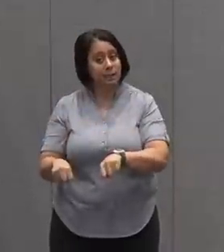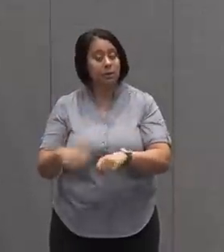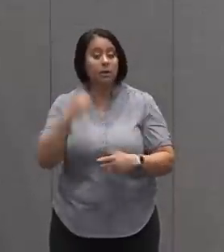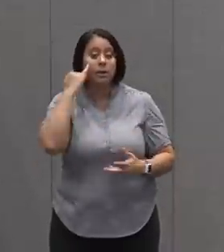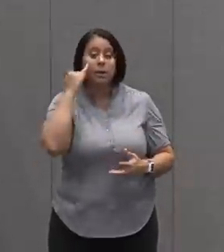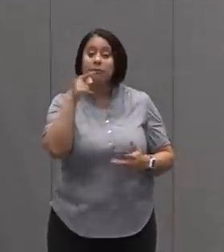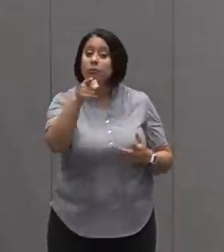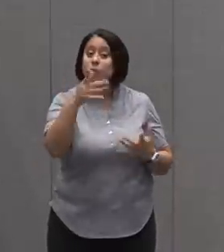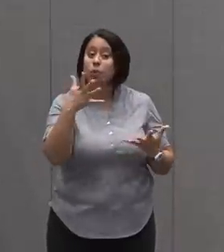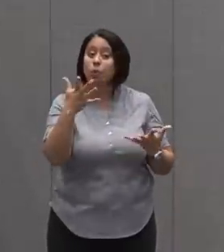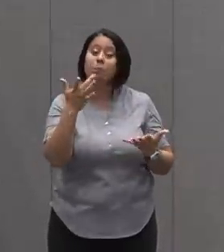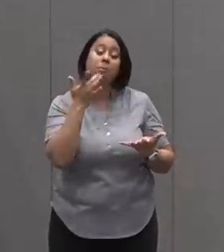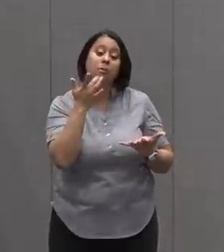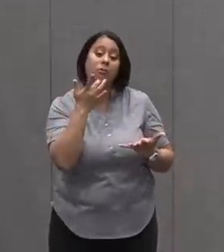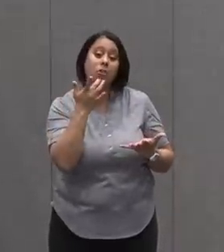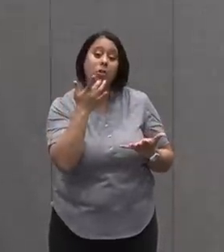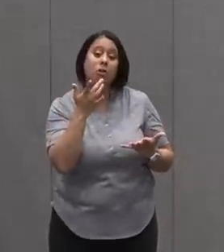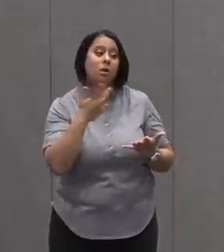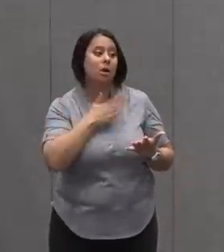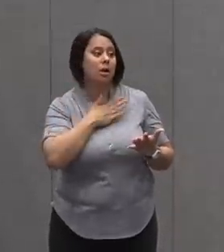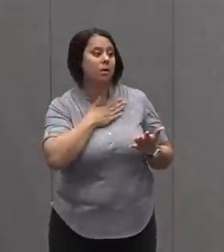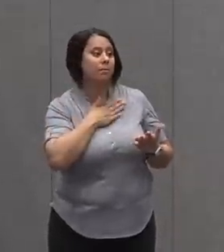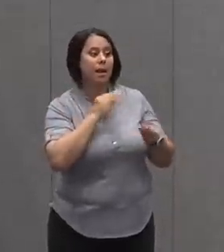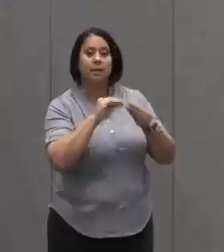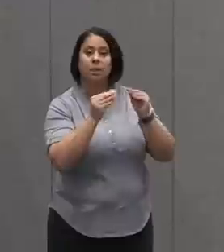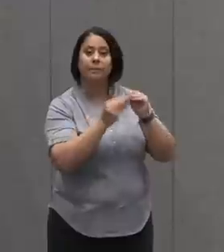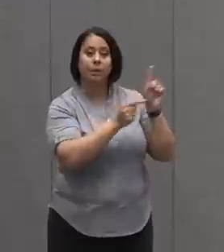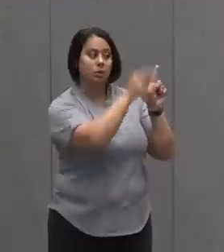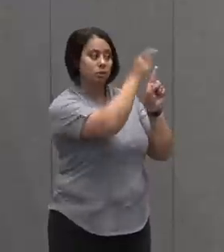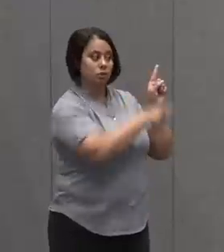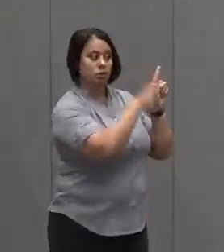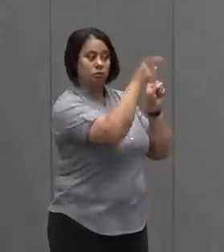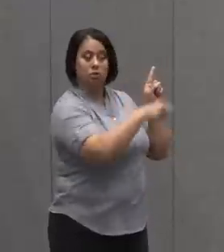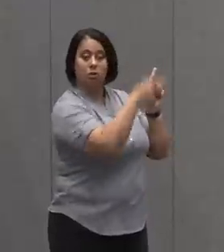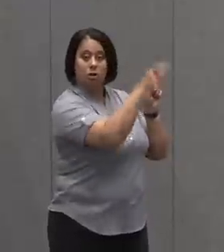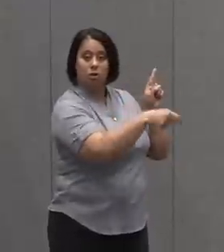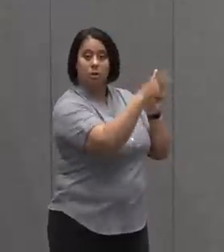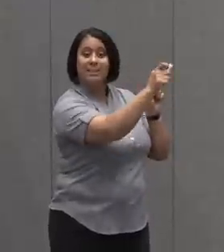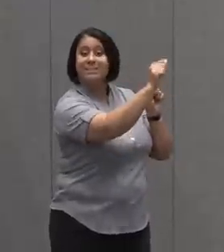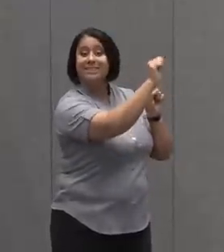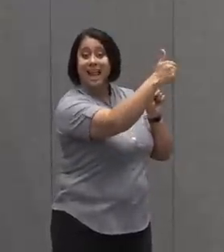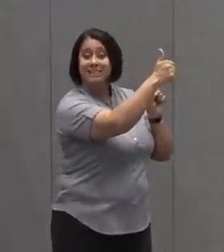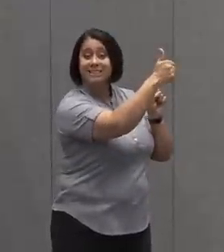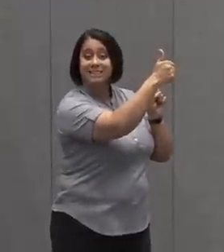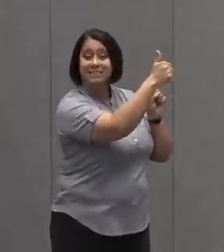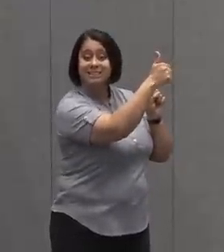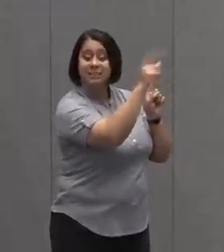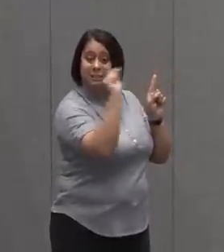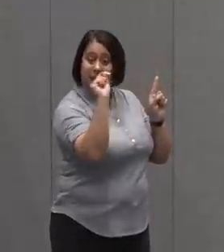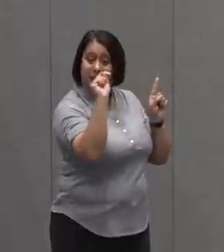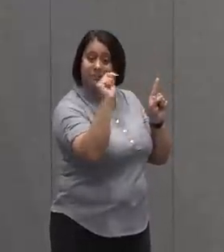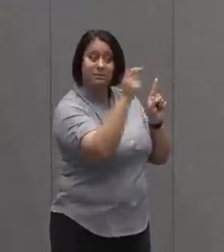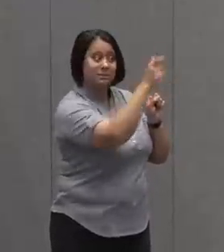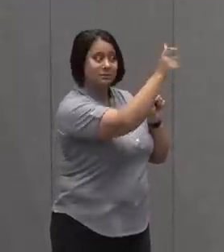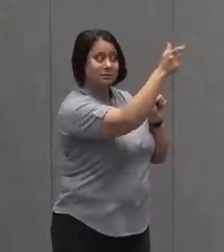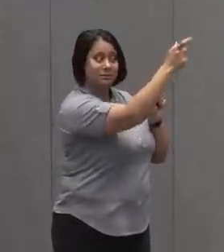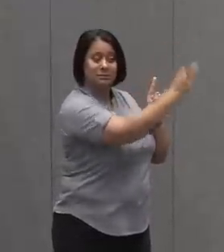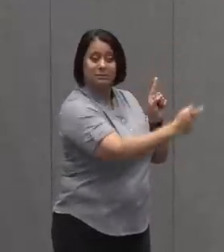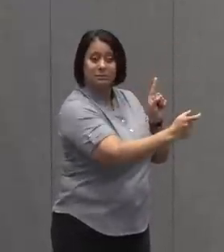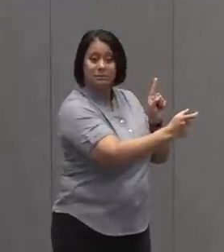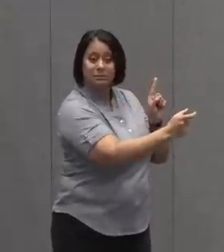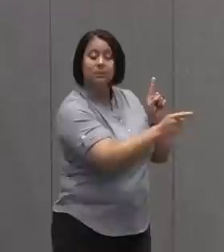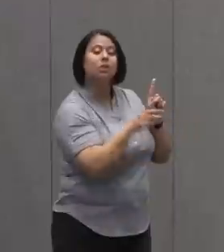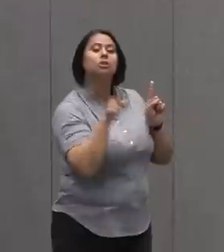staying in the, I'm looking for my number chart, if you were wanting to stay in the tens digits, then you would only be dealing